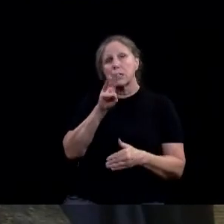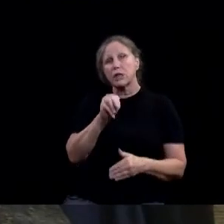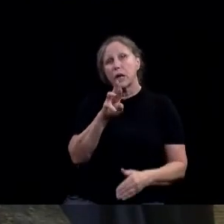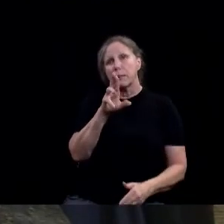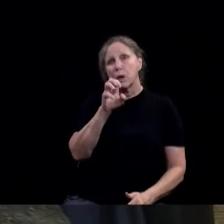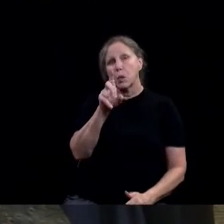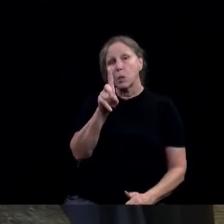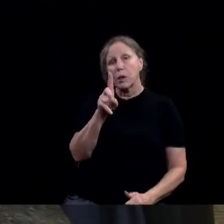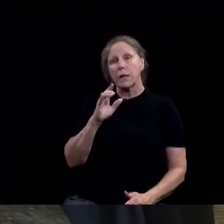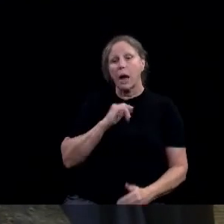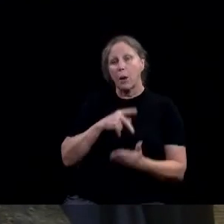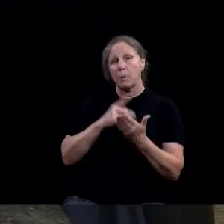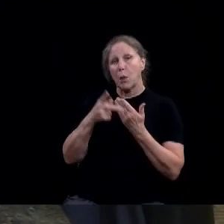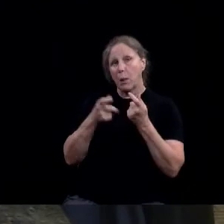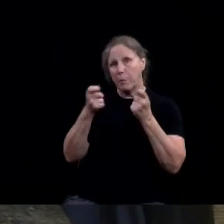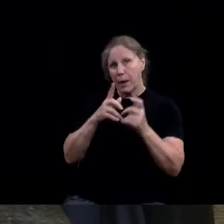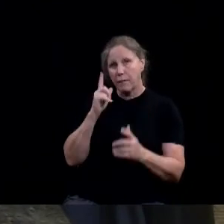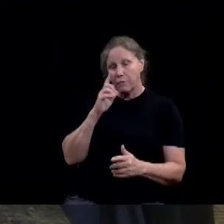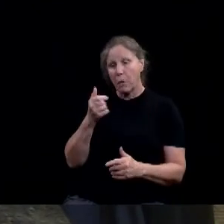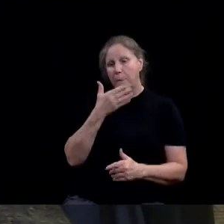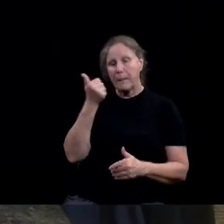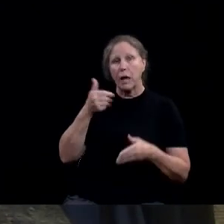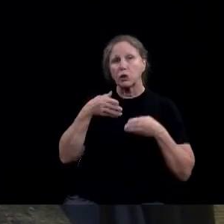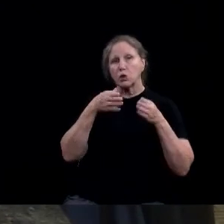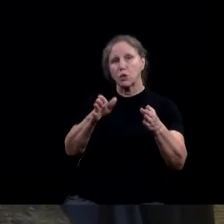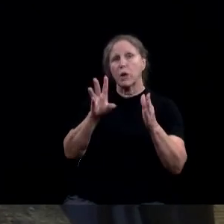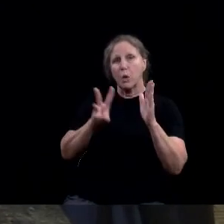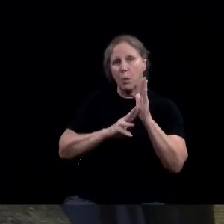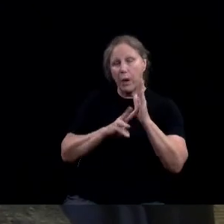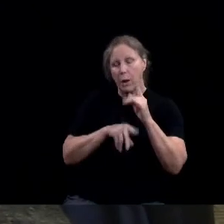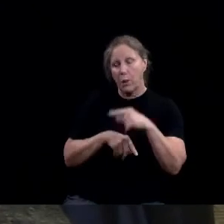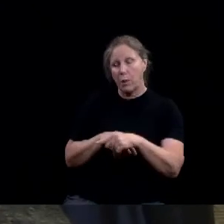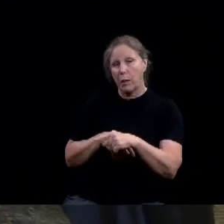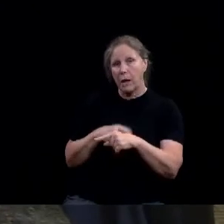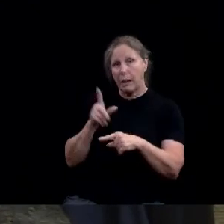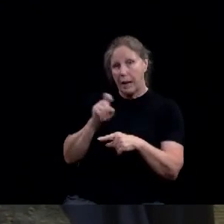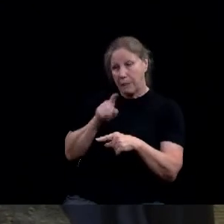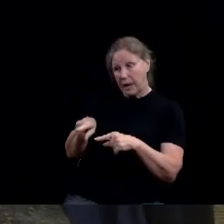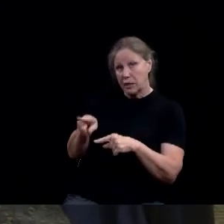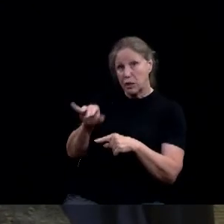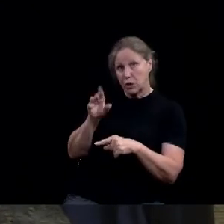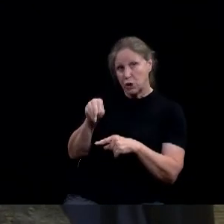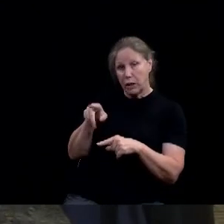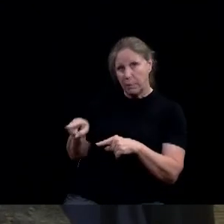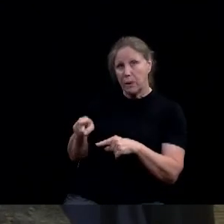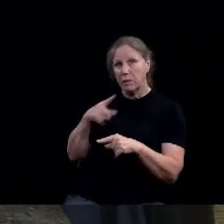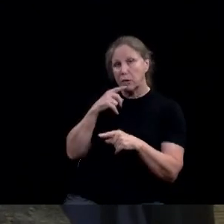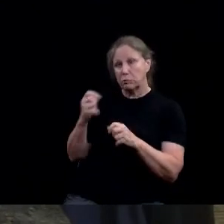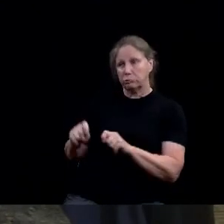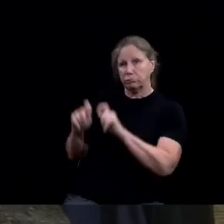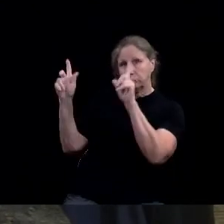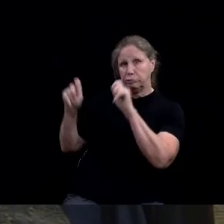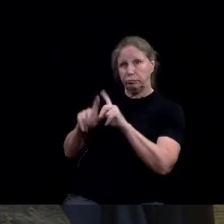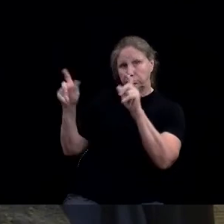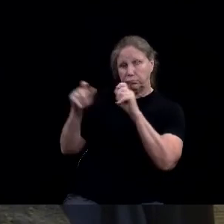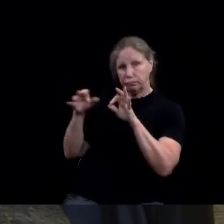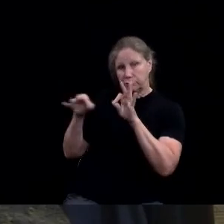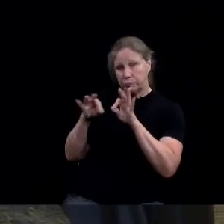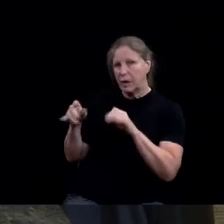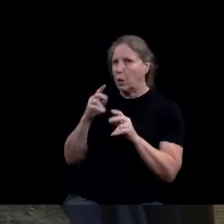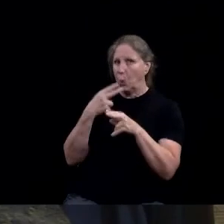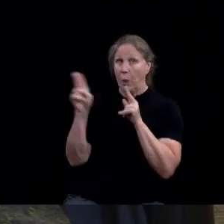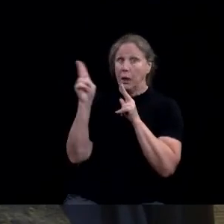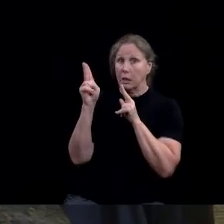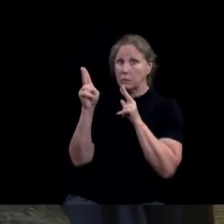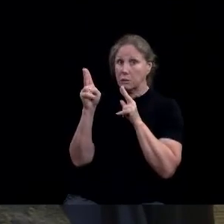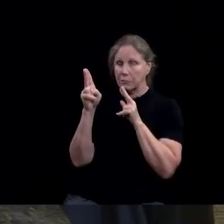Waco. And I'm going to ask him to work through the slides briskly. And then we may or may not have time